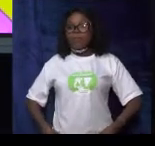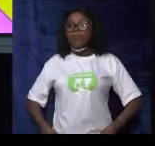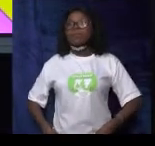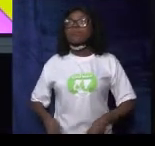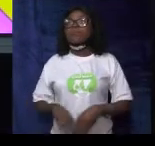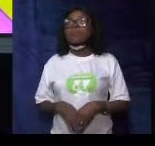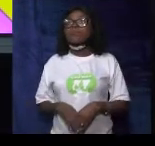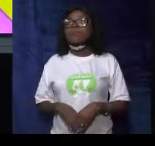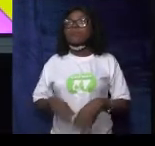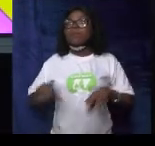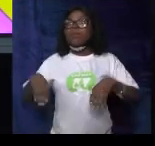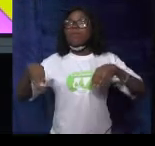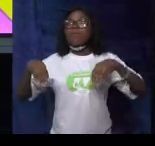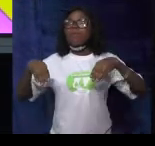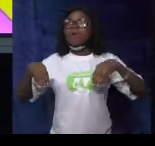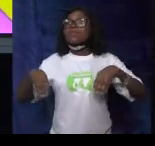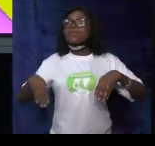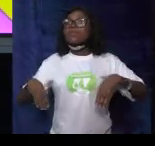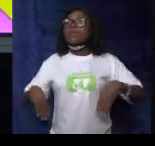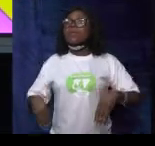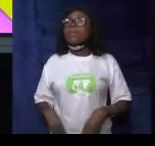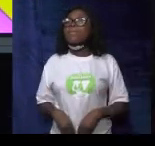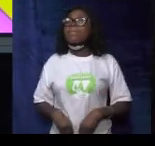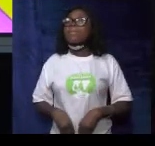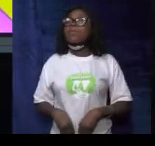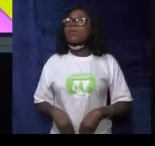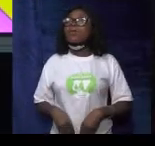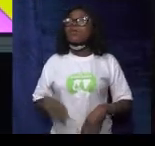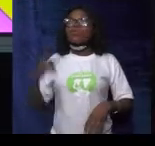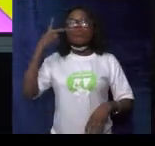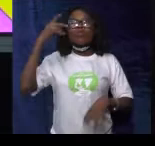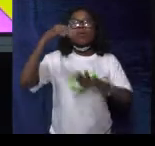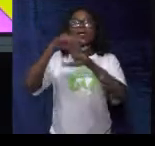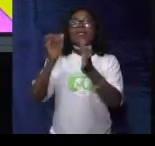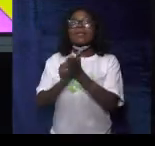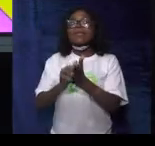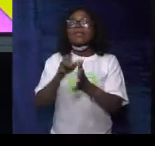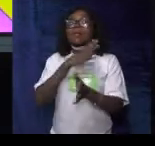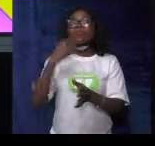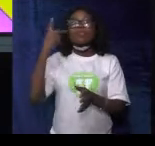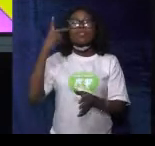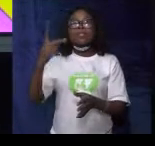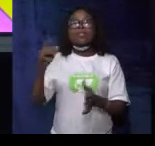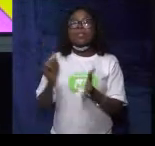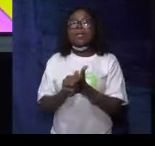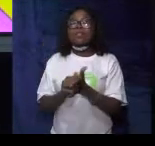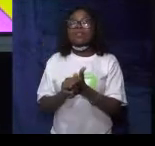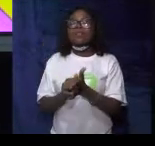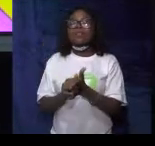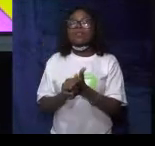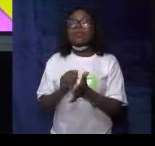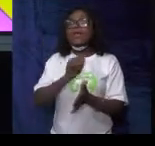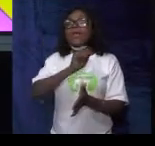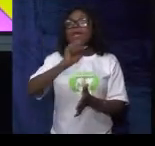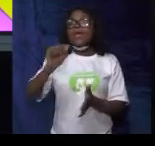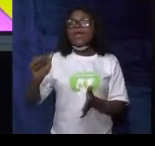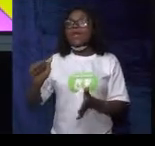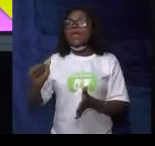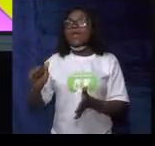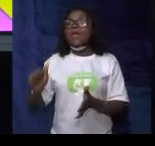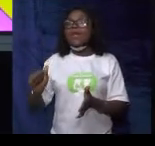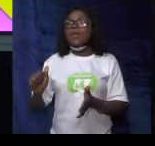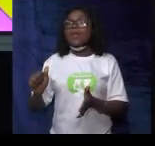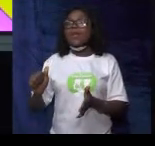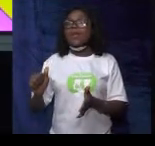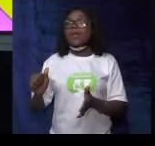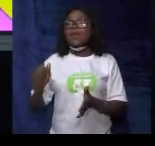not given the fraction, but you have this. This is the column for pants. So quickly look at that, and you will see that